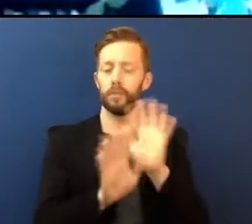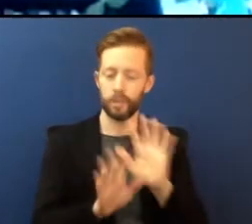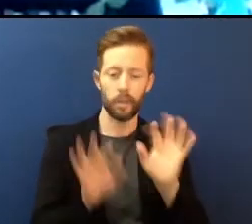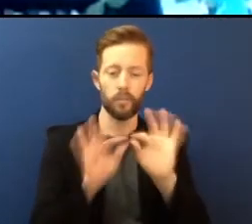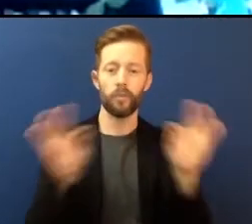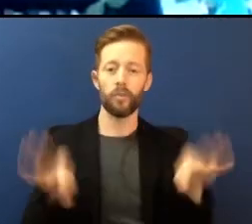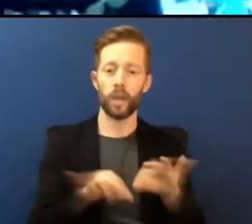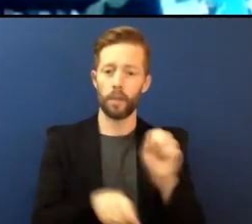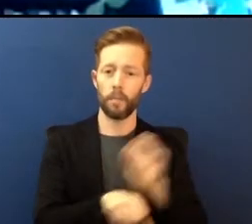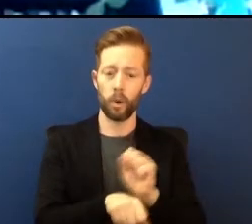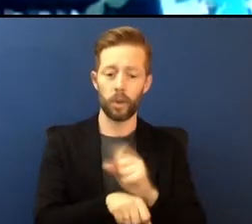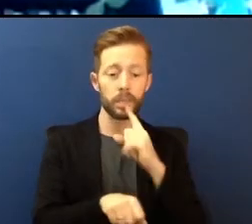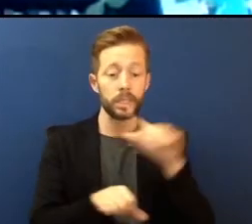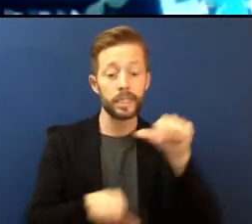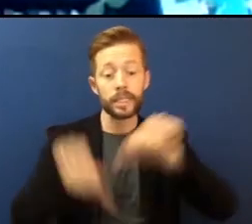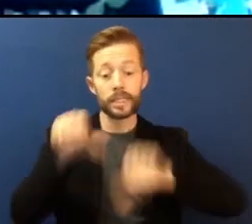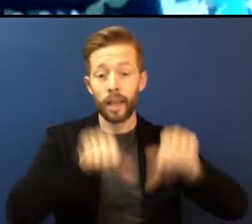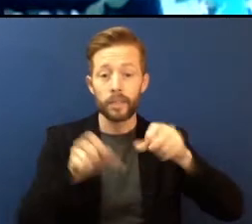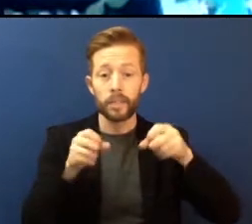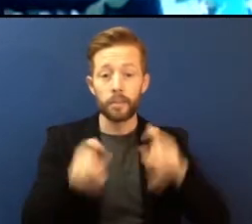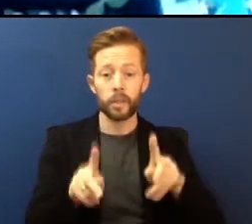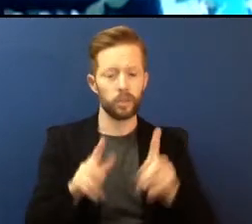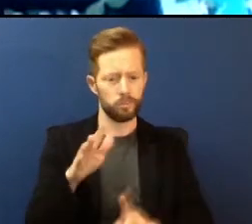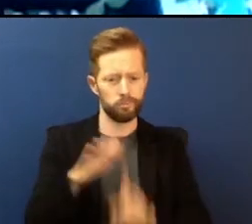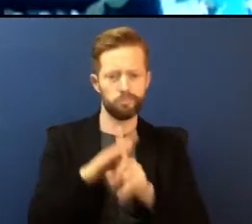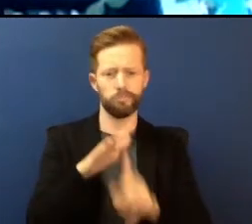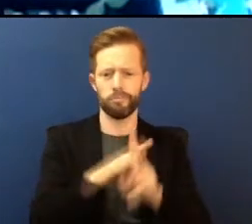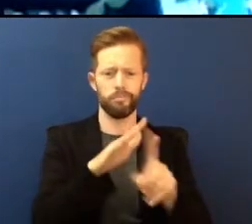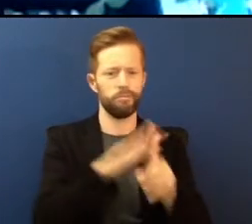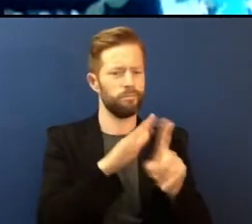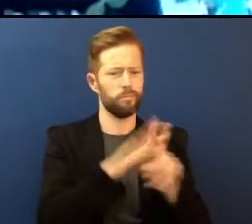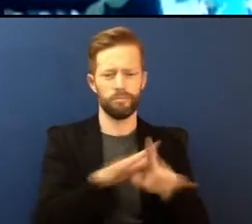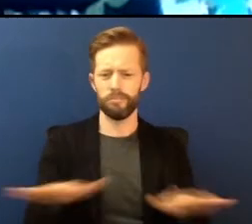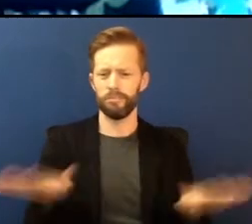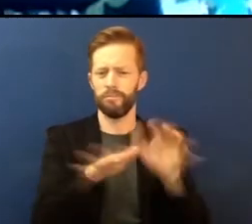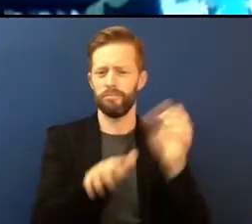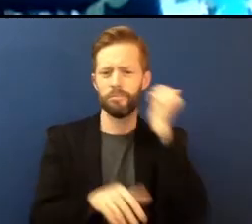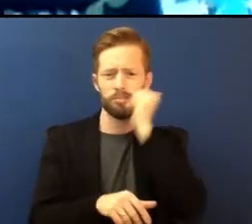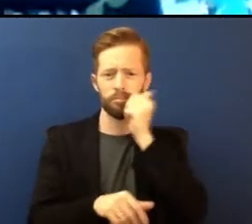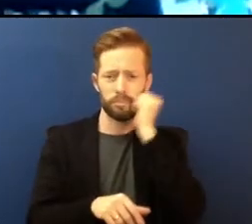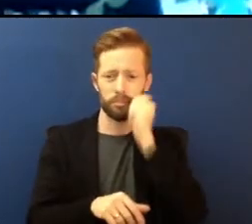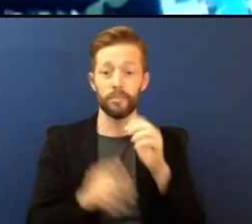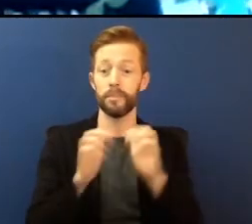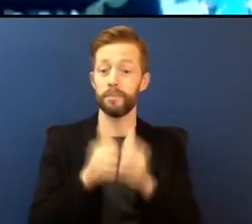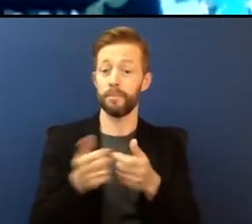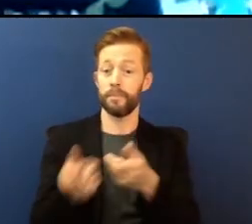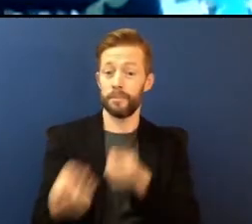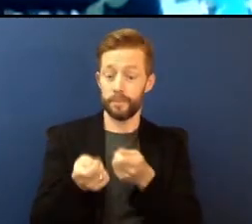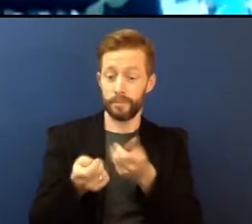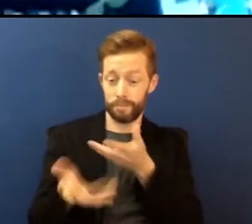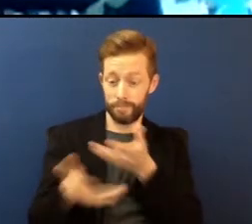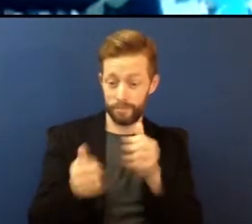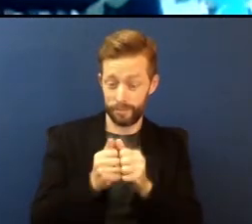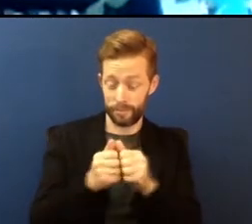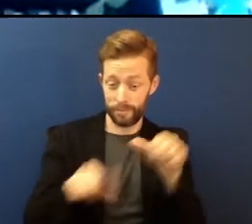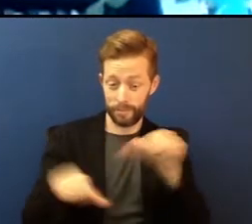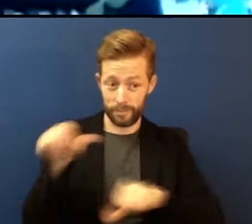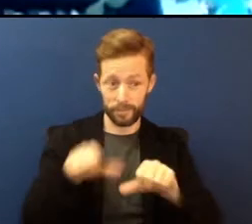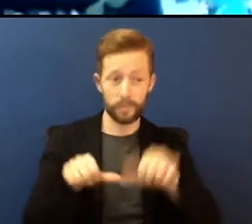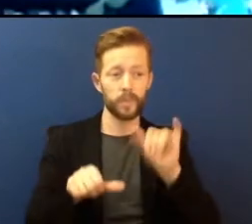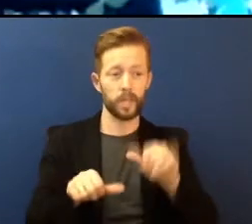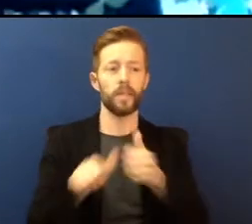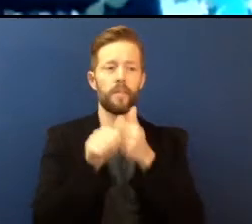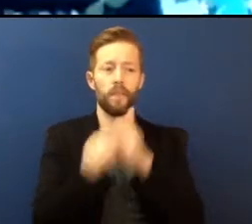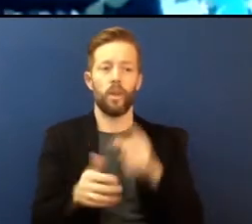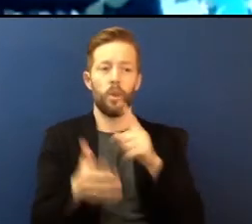rather, what the framework says is that science opportunities are everywhere, and that the way you should engage children in